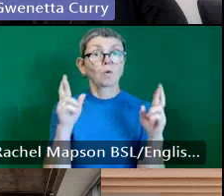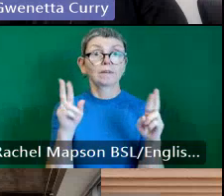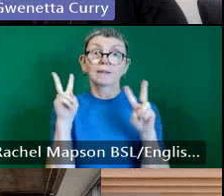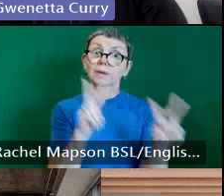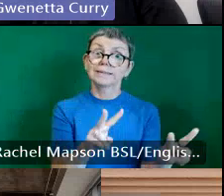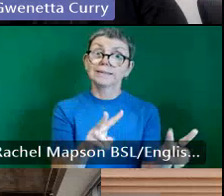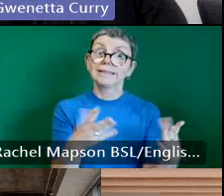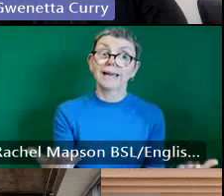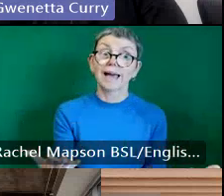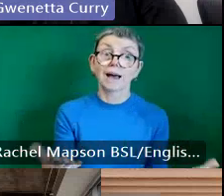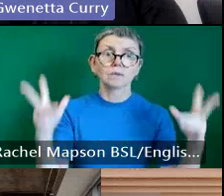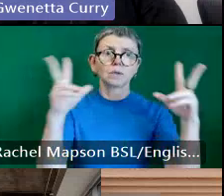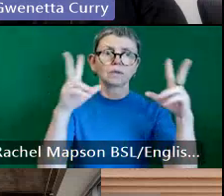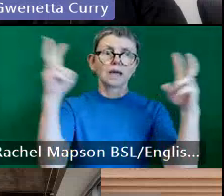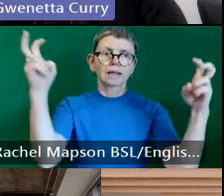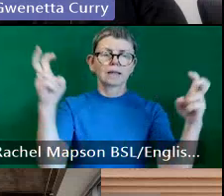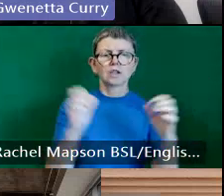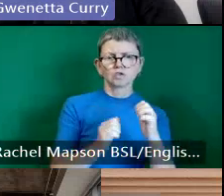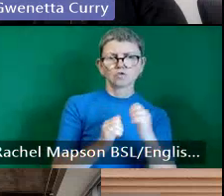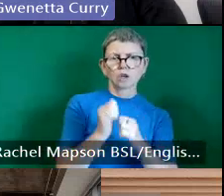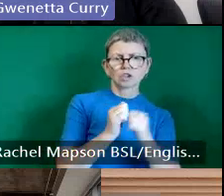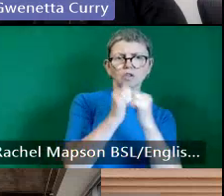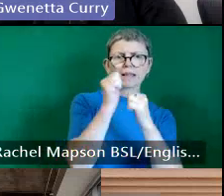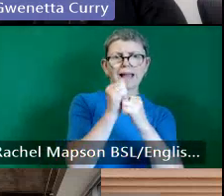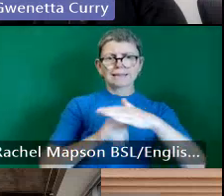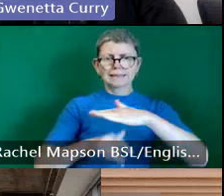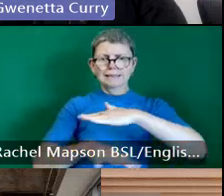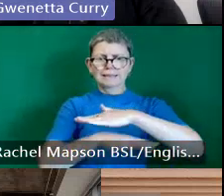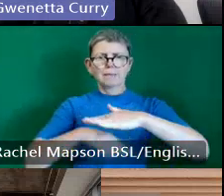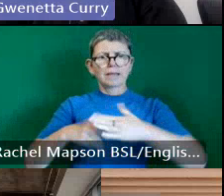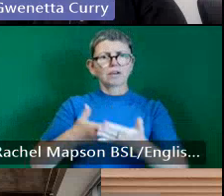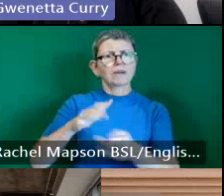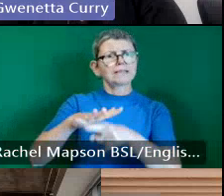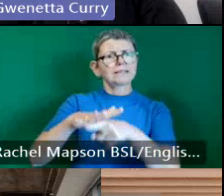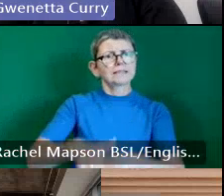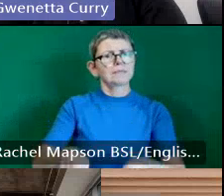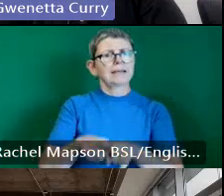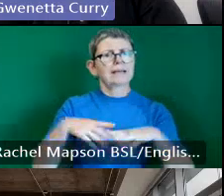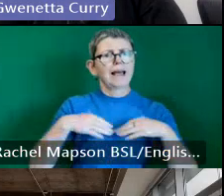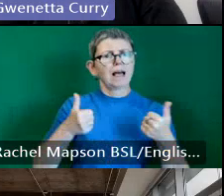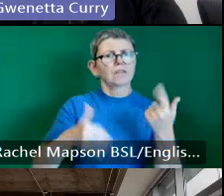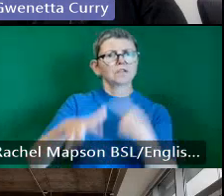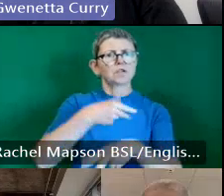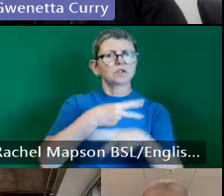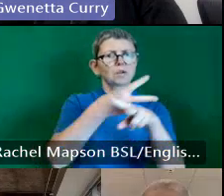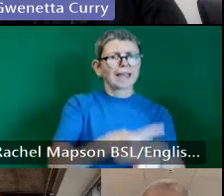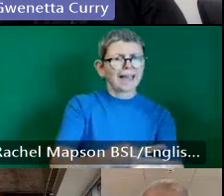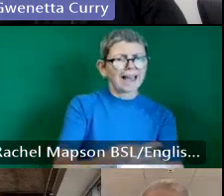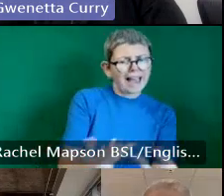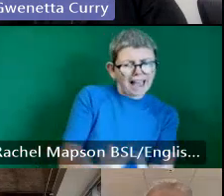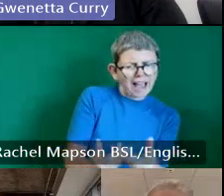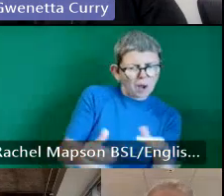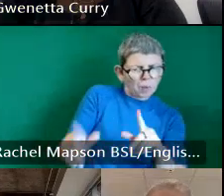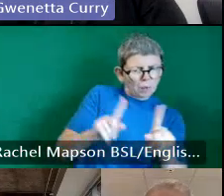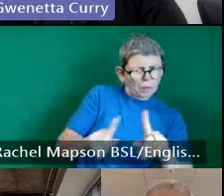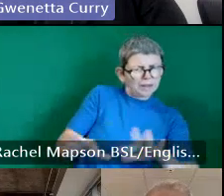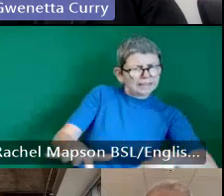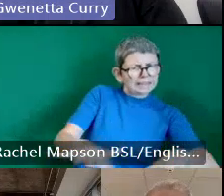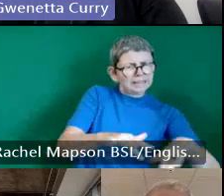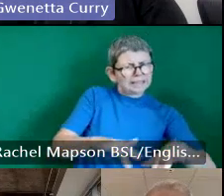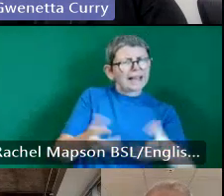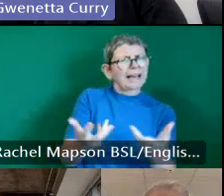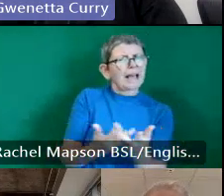title of the presentation is Structural and Systemic Racism in Health and Social Care, How It Works and Ways to Address It. So today, I'm